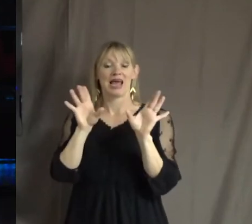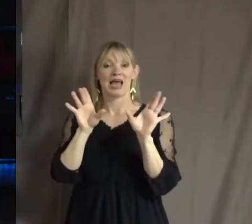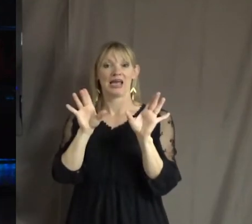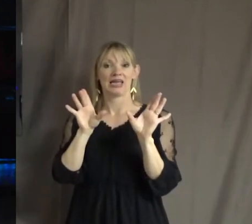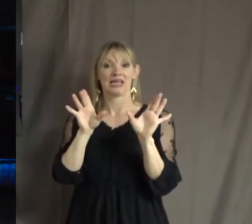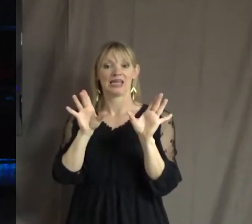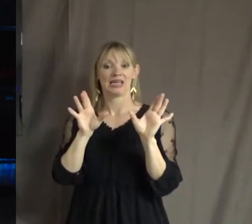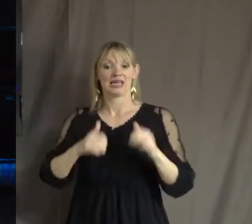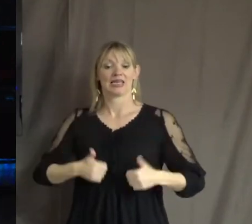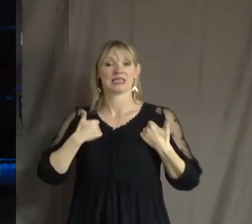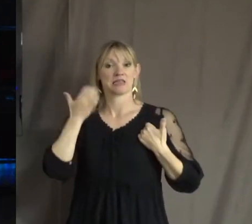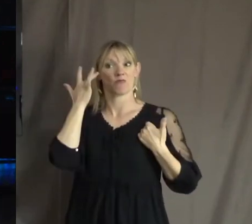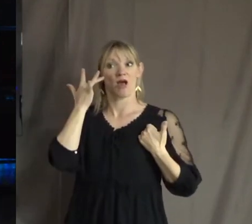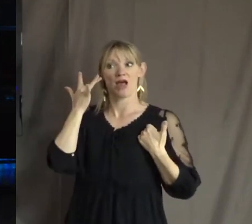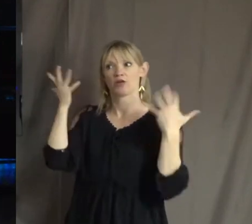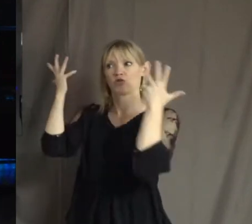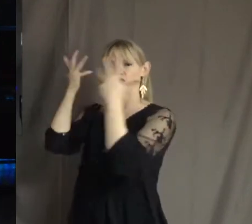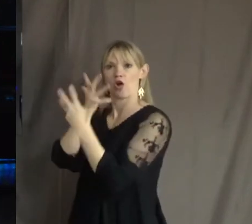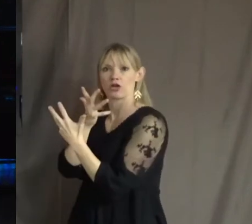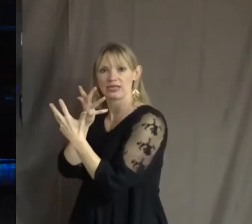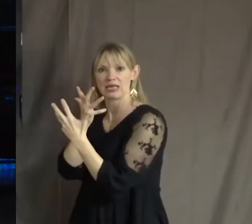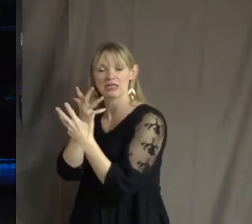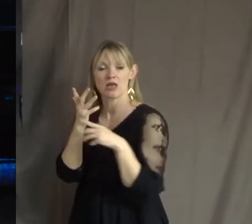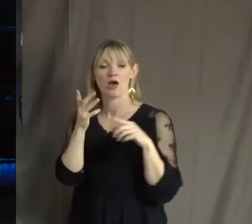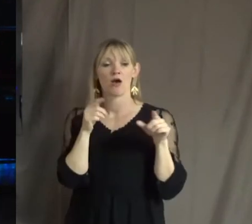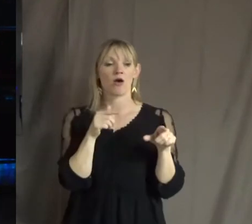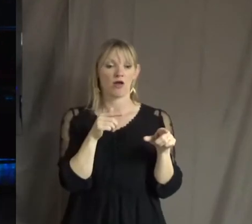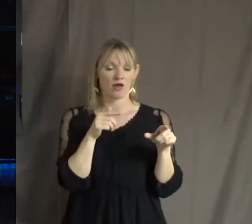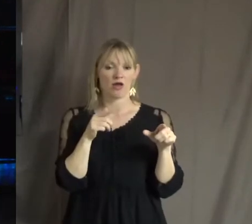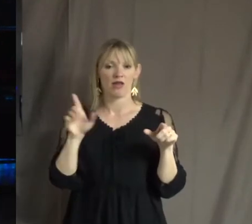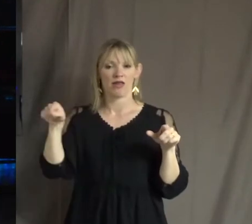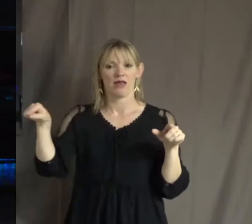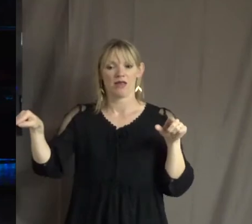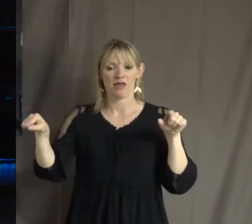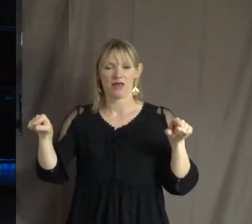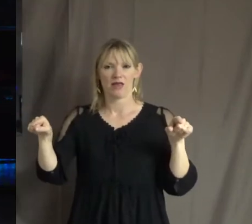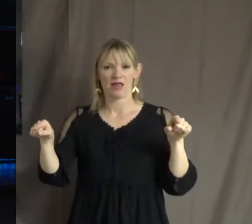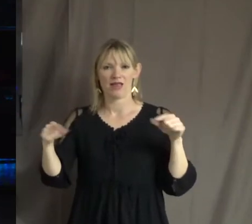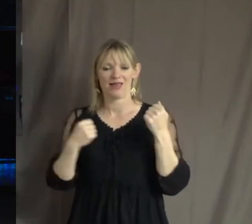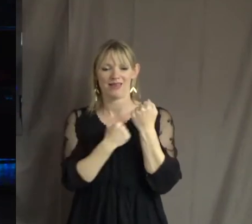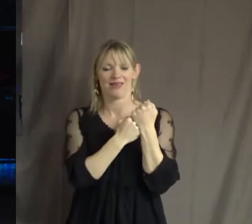of darkness. One is the chair upon which the other sits."